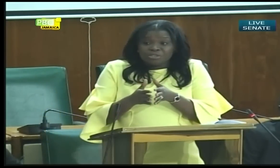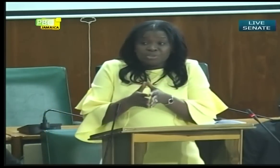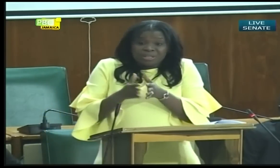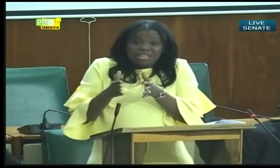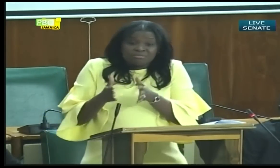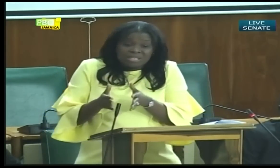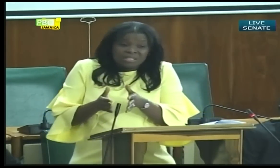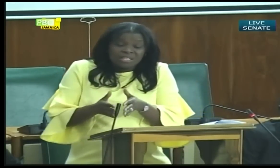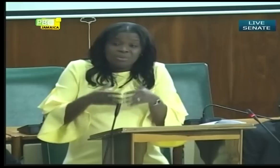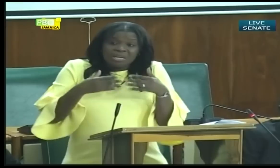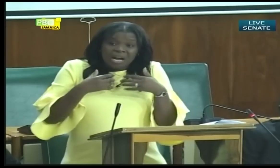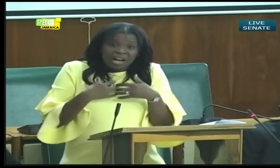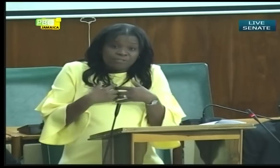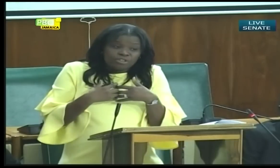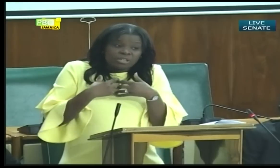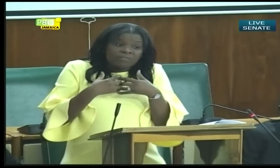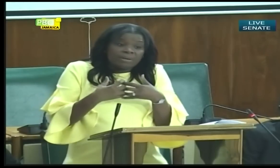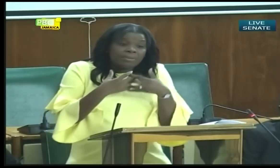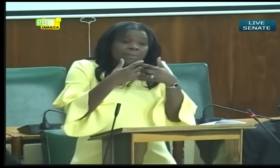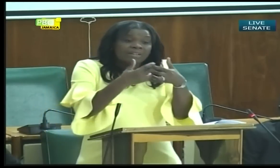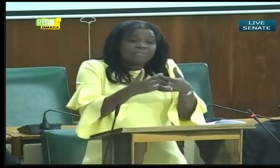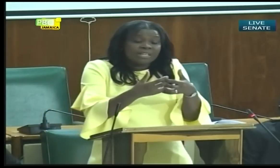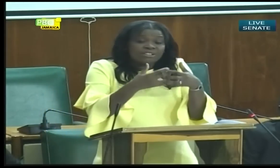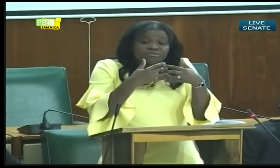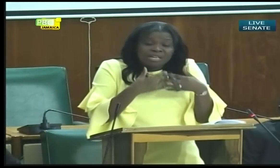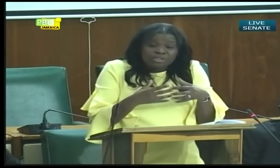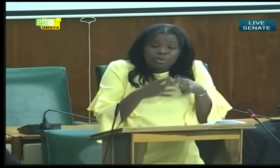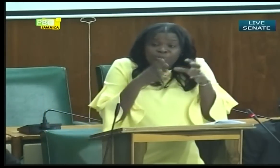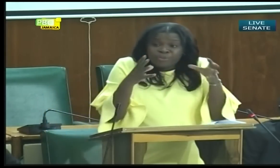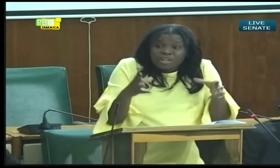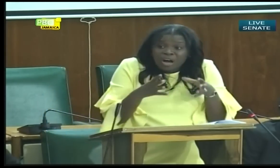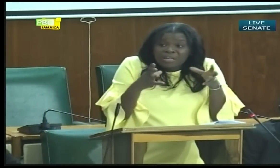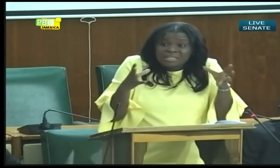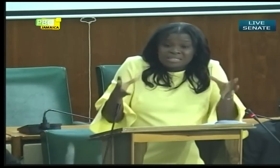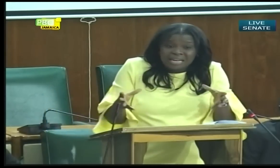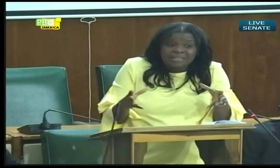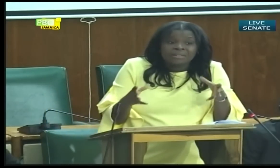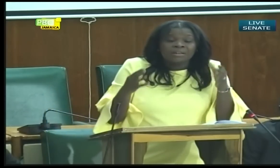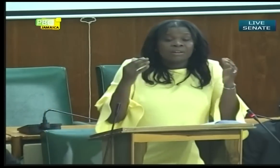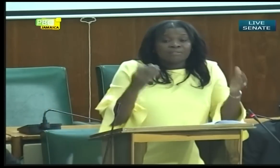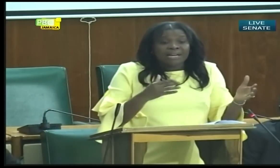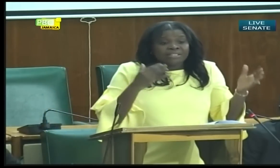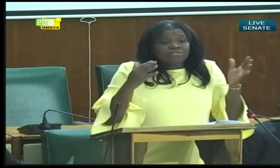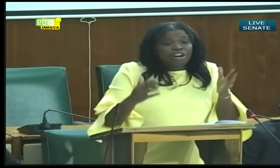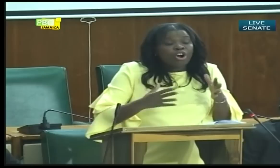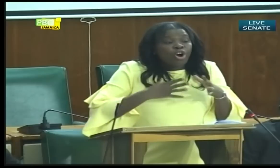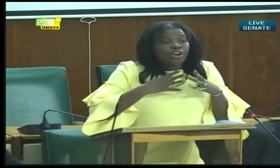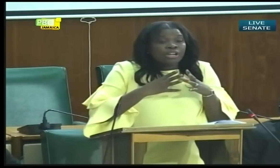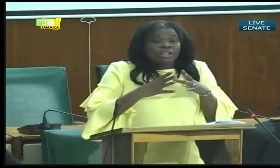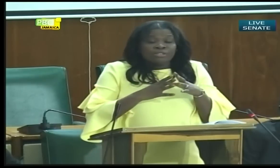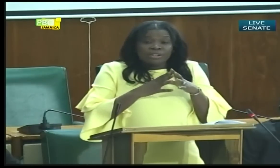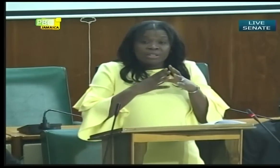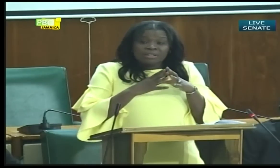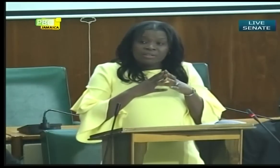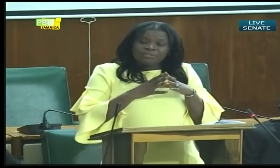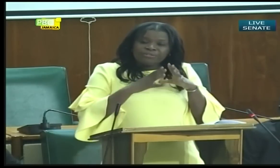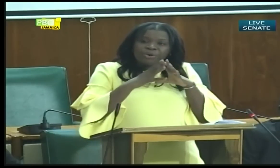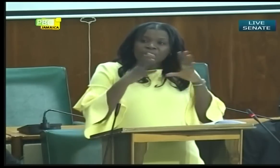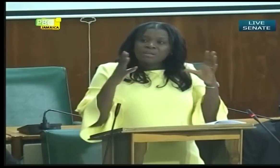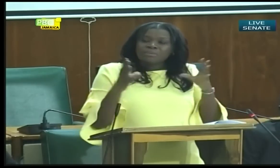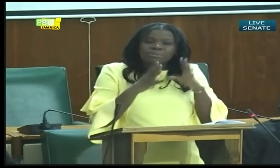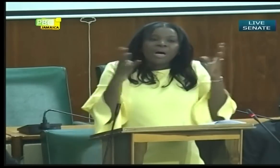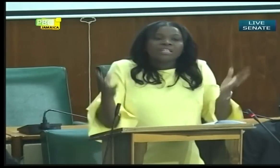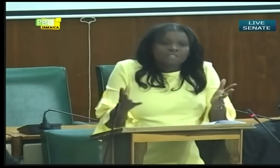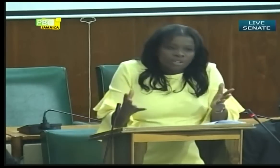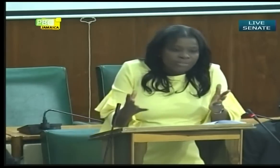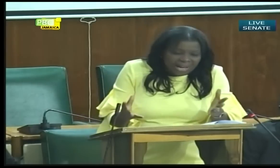up a trust for that reason, then we have to give them the benefit that they really don't fully understand right and wrong, or the